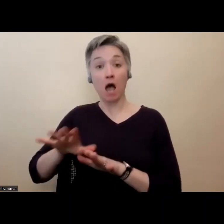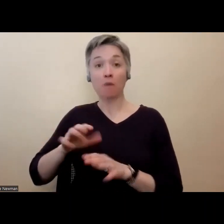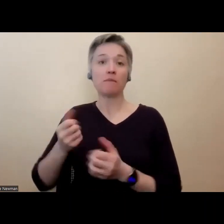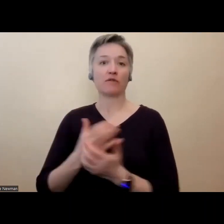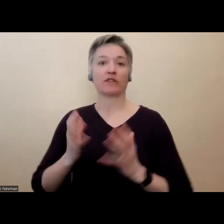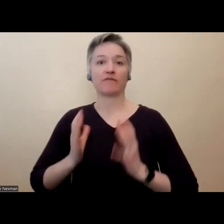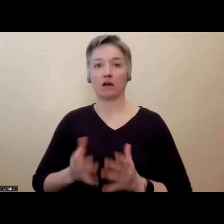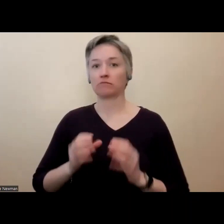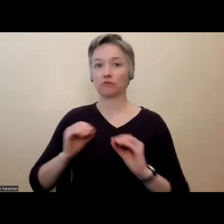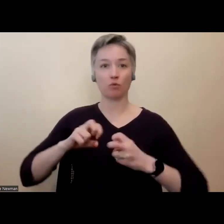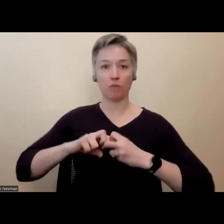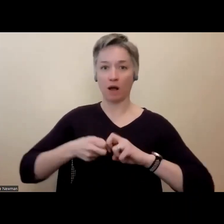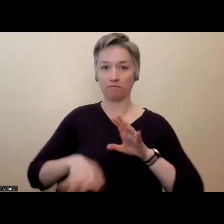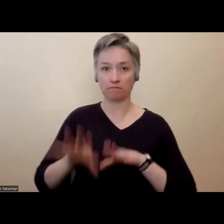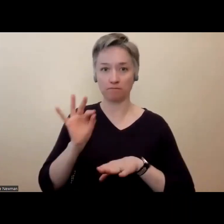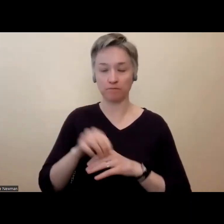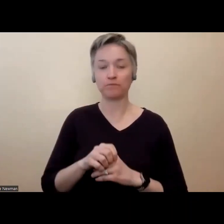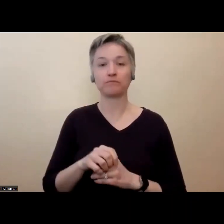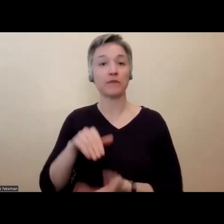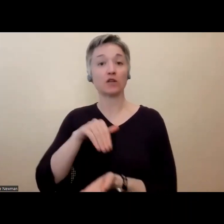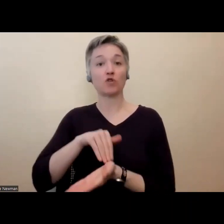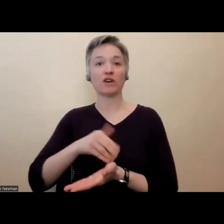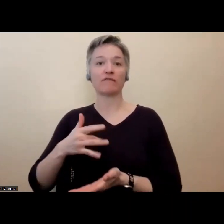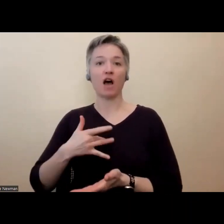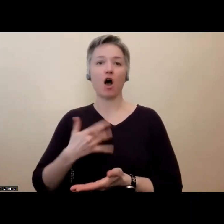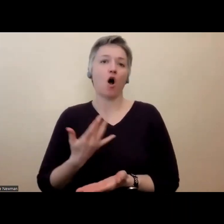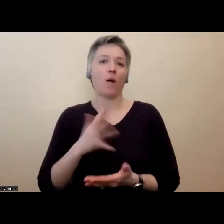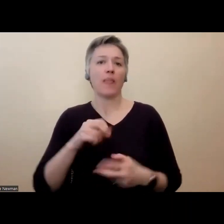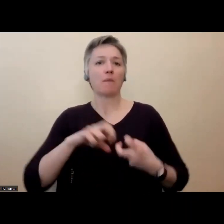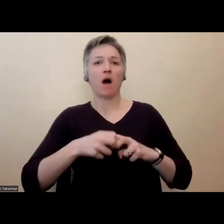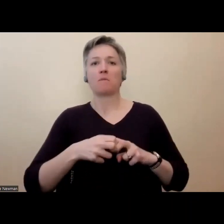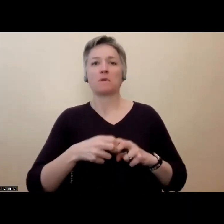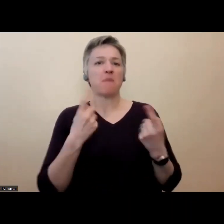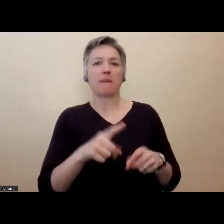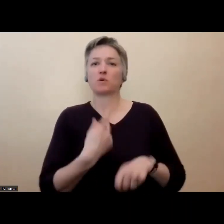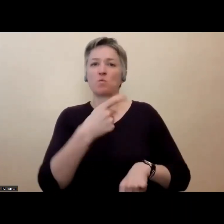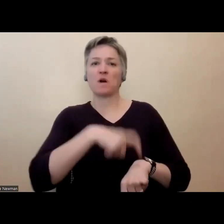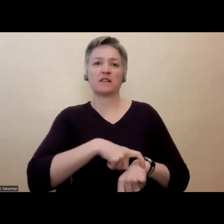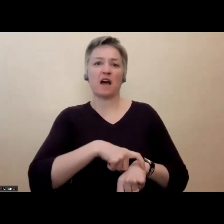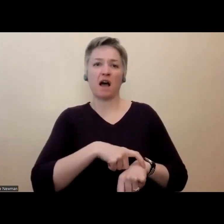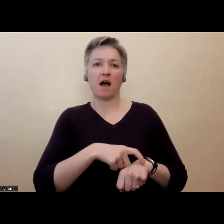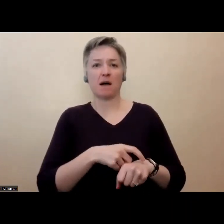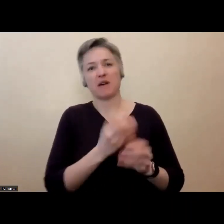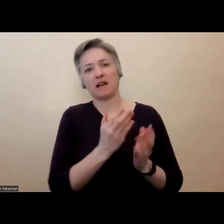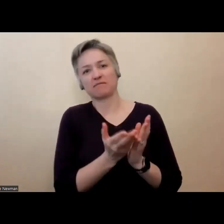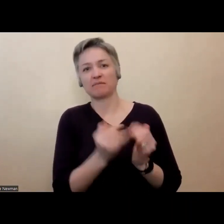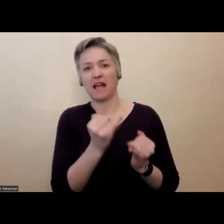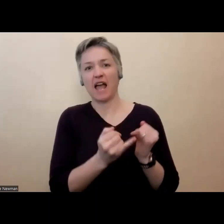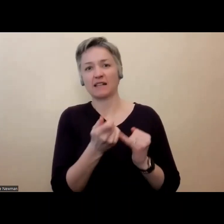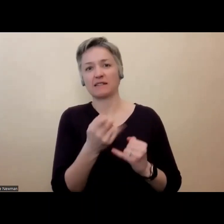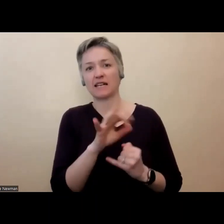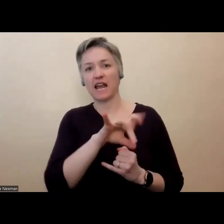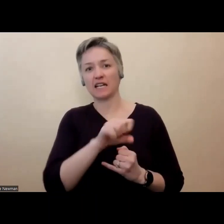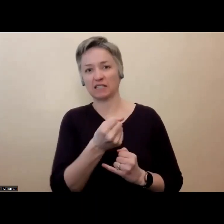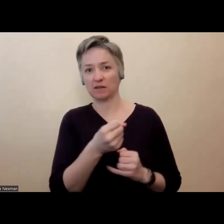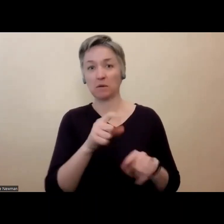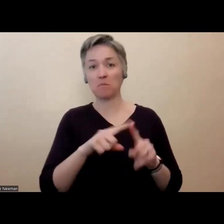no issue. He felt that it was a one-time issue for me in the late 80s, and everything was fine.